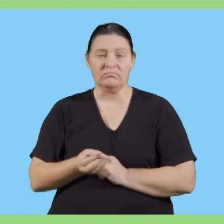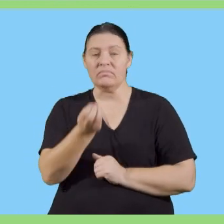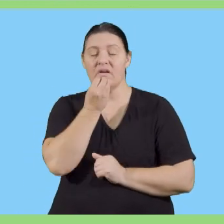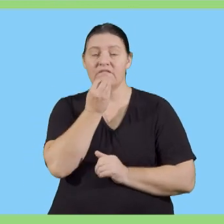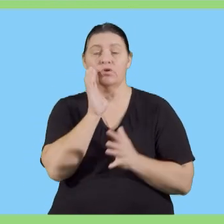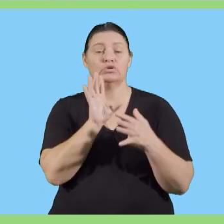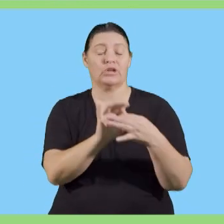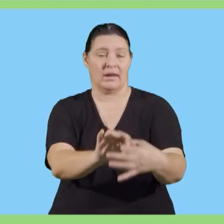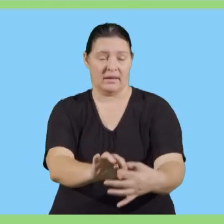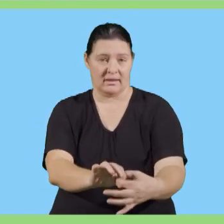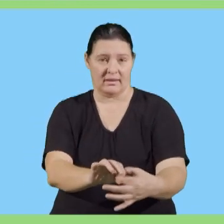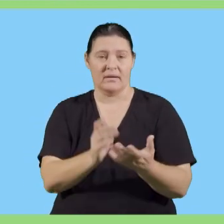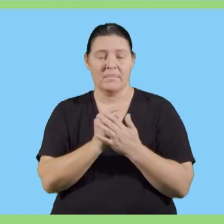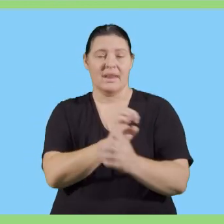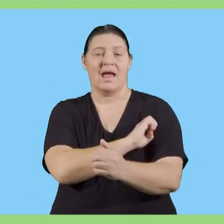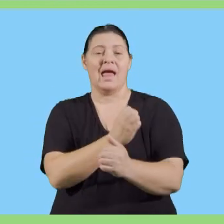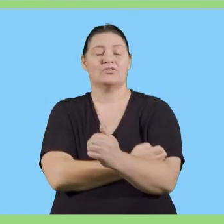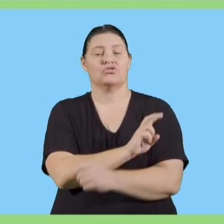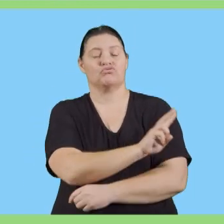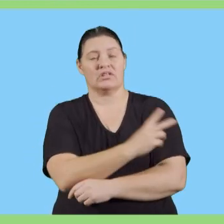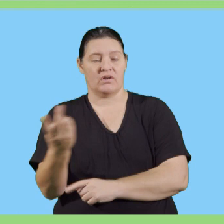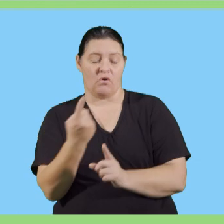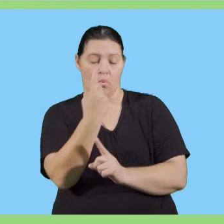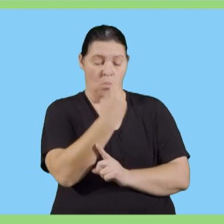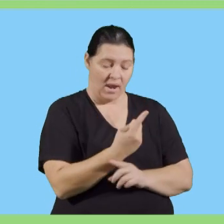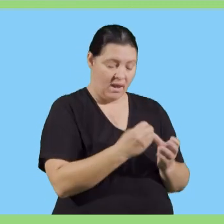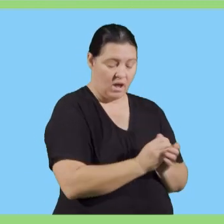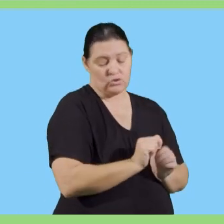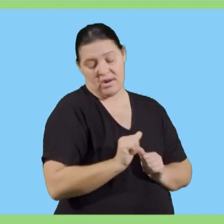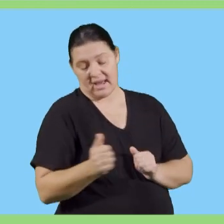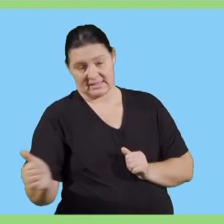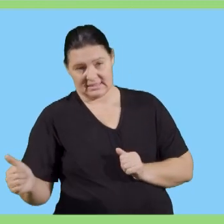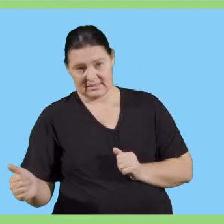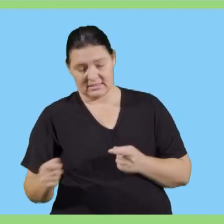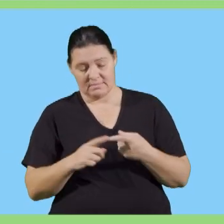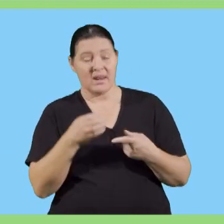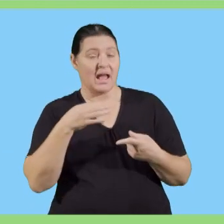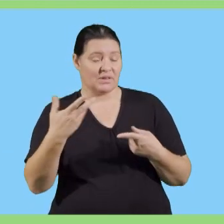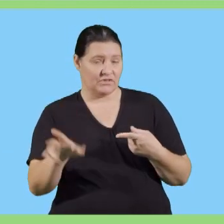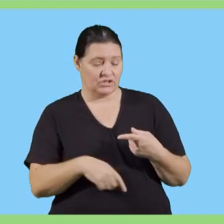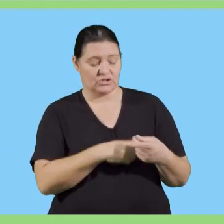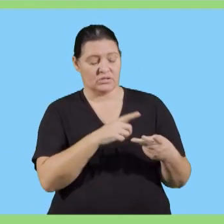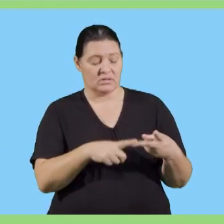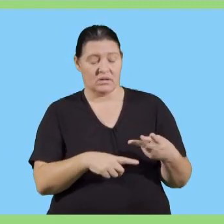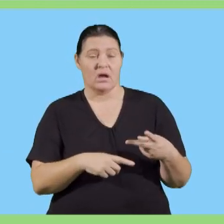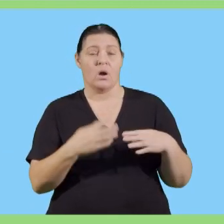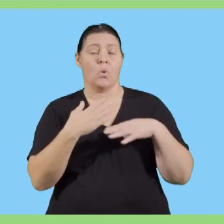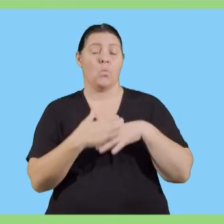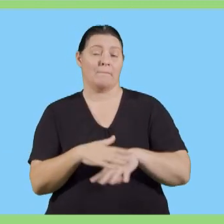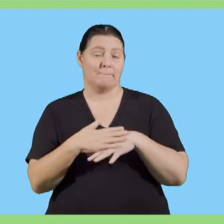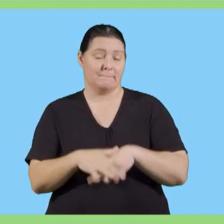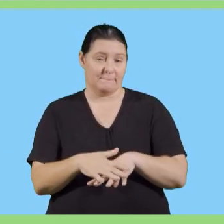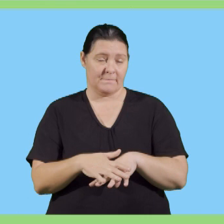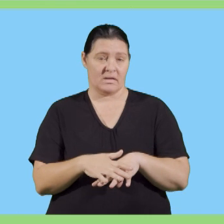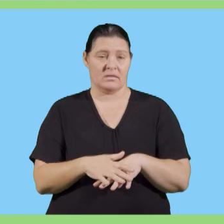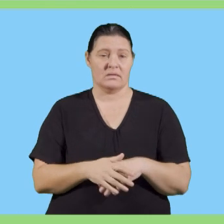already explained, and a food web speaks to energy that is being transferred from one food chain to